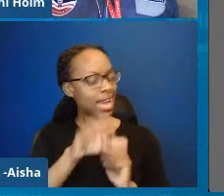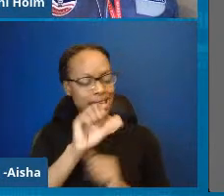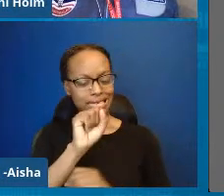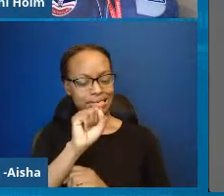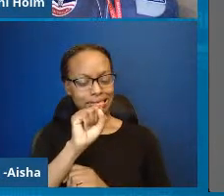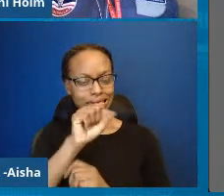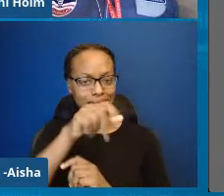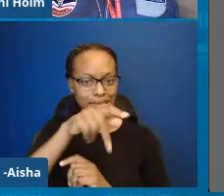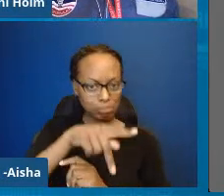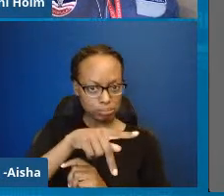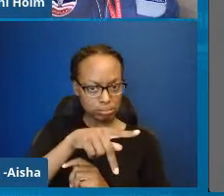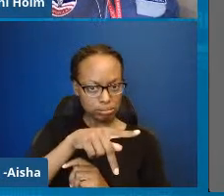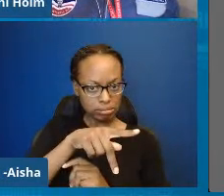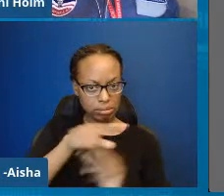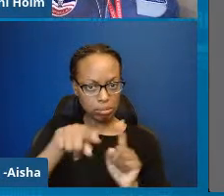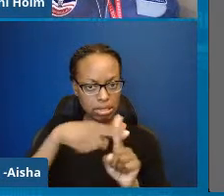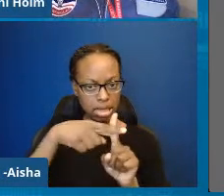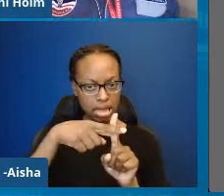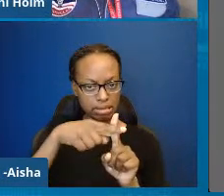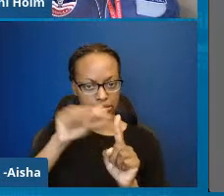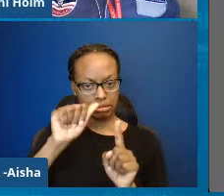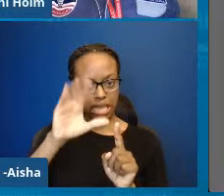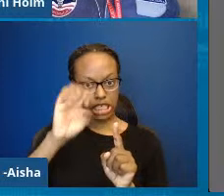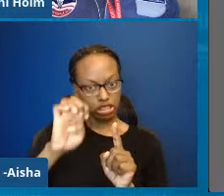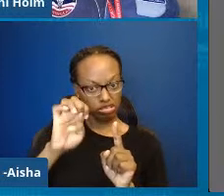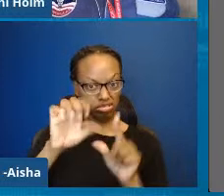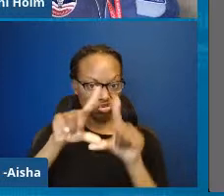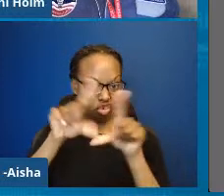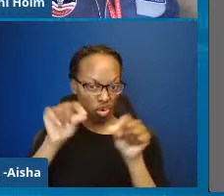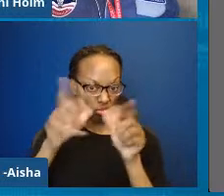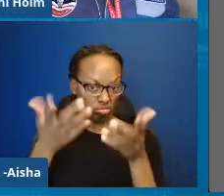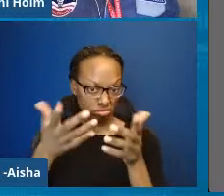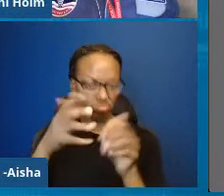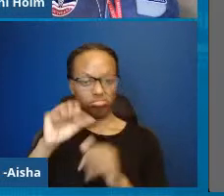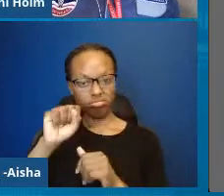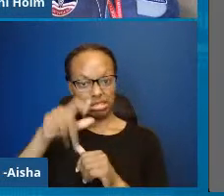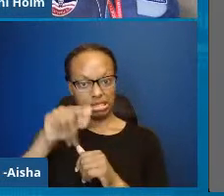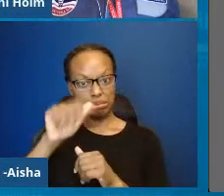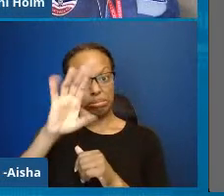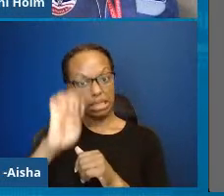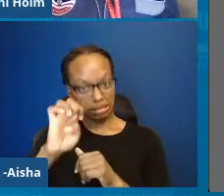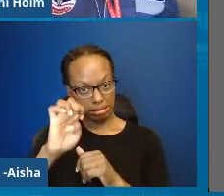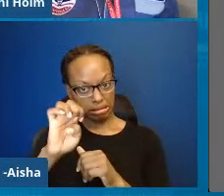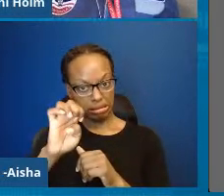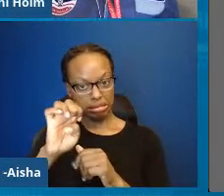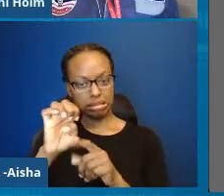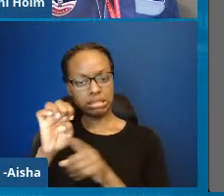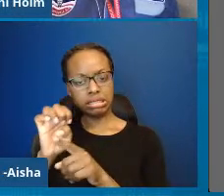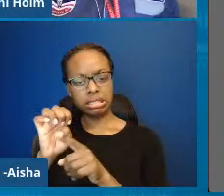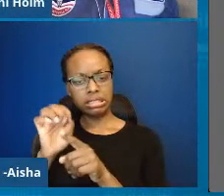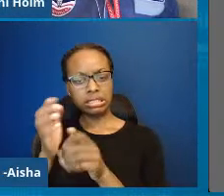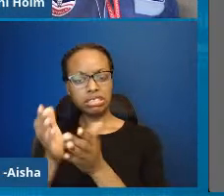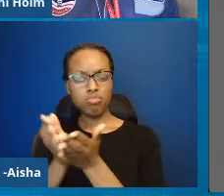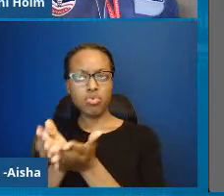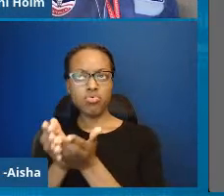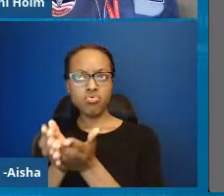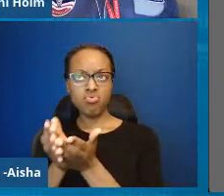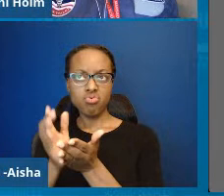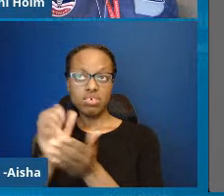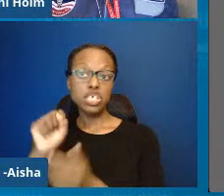Well, I got SP plus an ace. Yep. So space. Yep. and that must be a